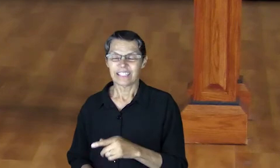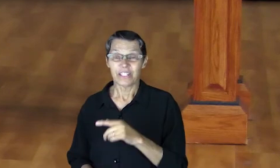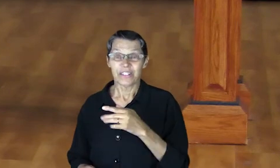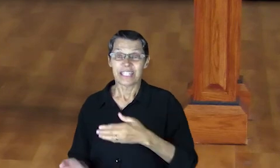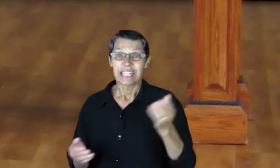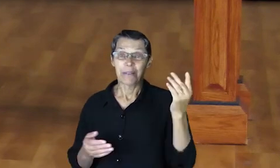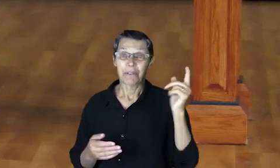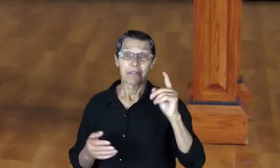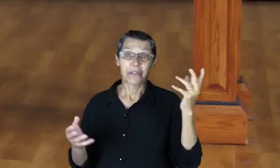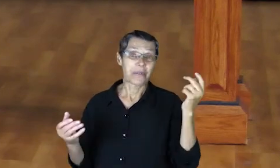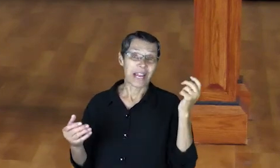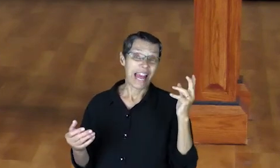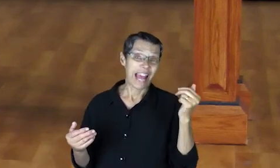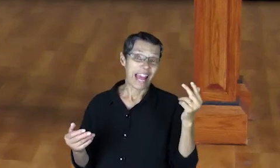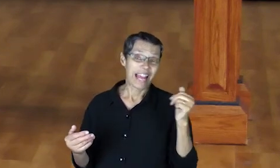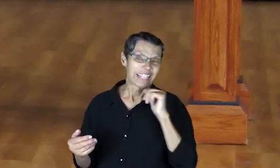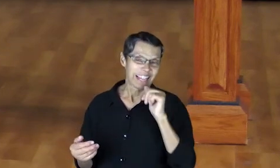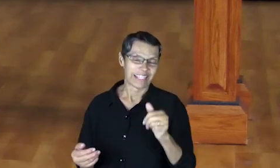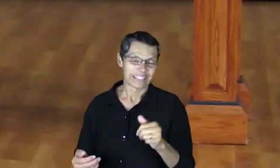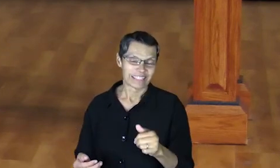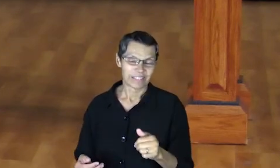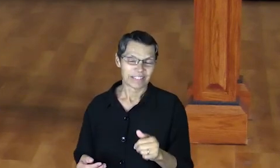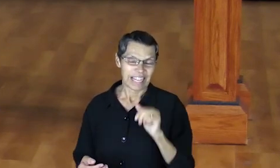And they said, okay, Pastor, whatever.